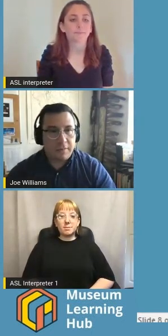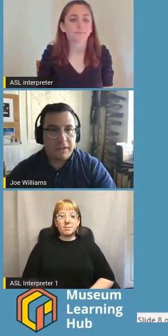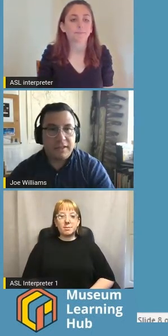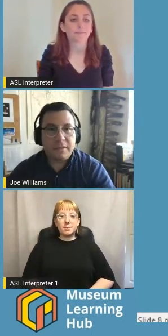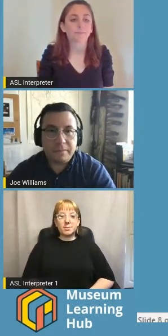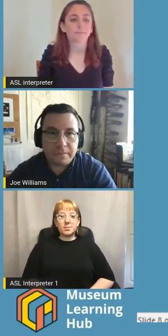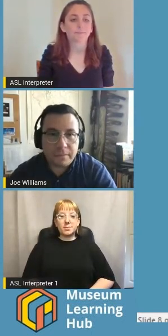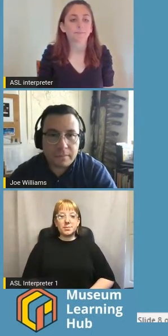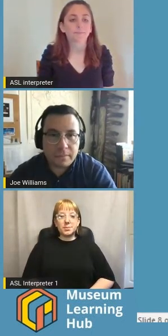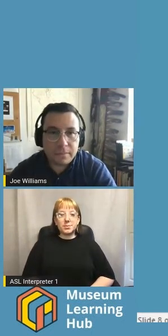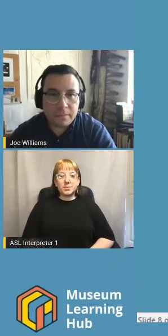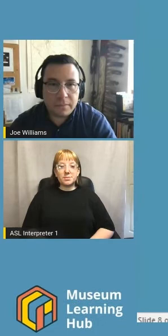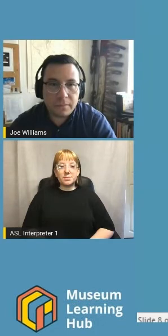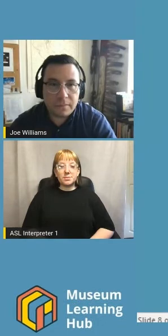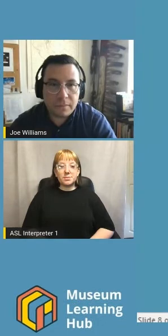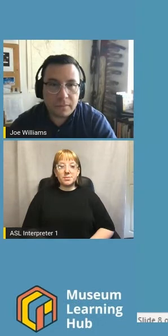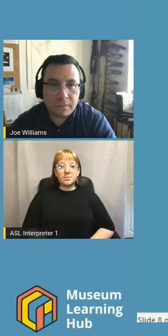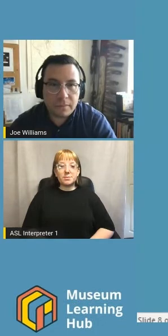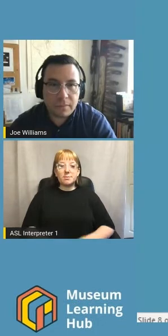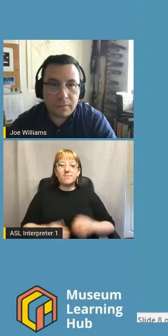Next slide, please.